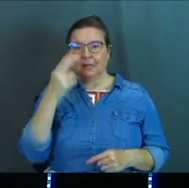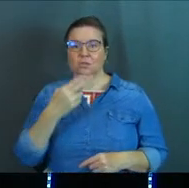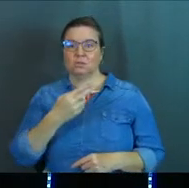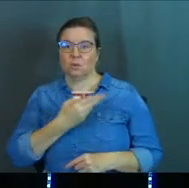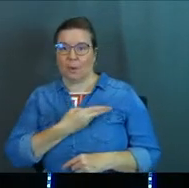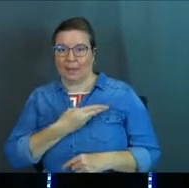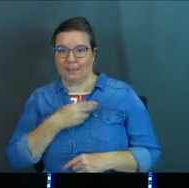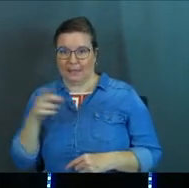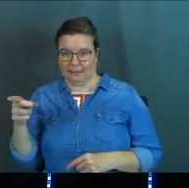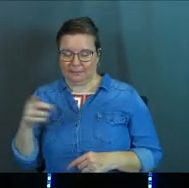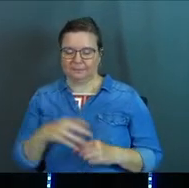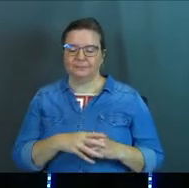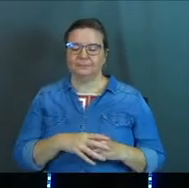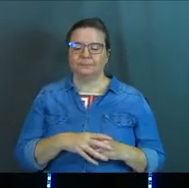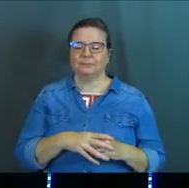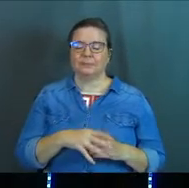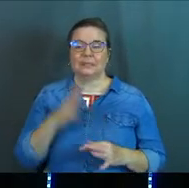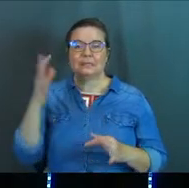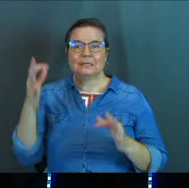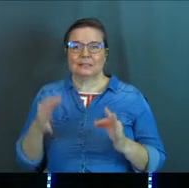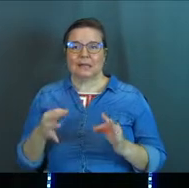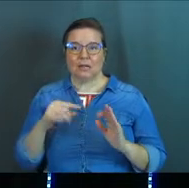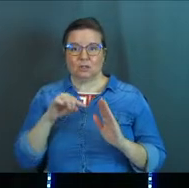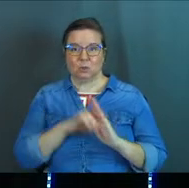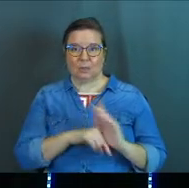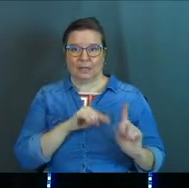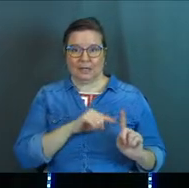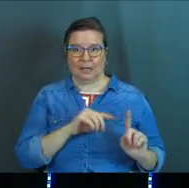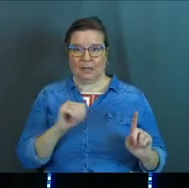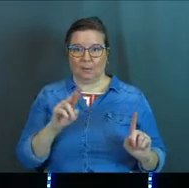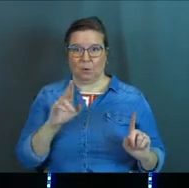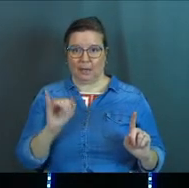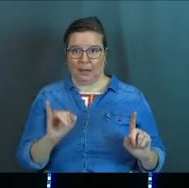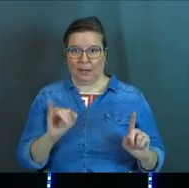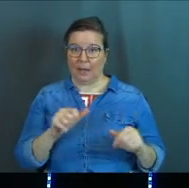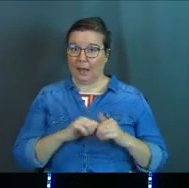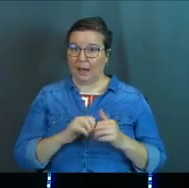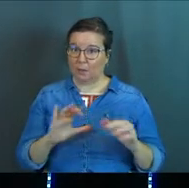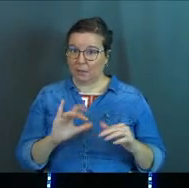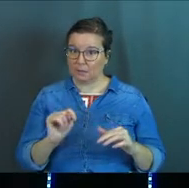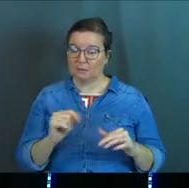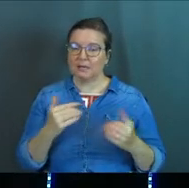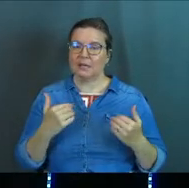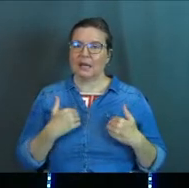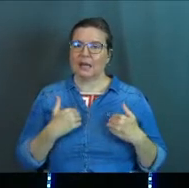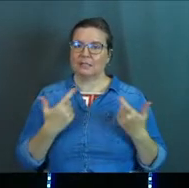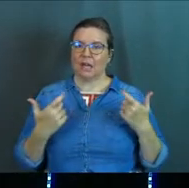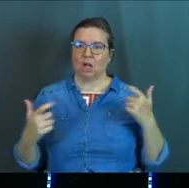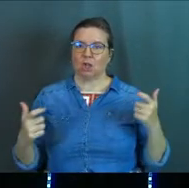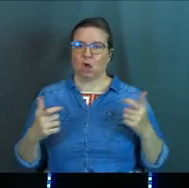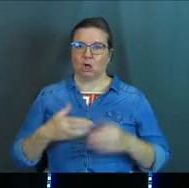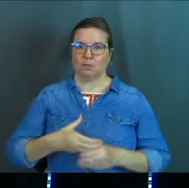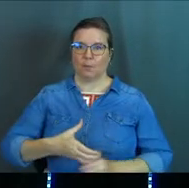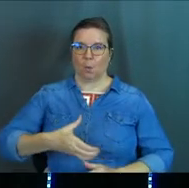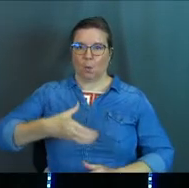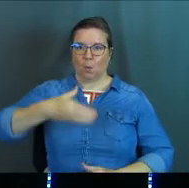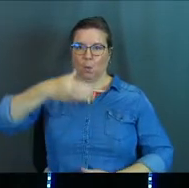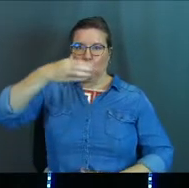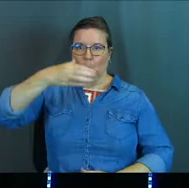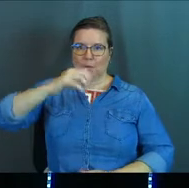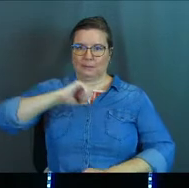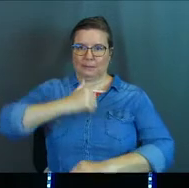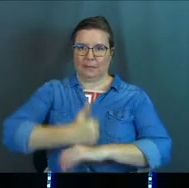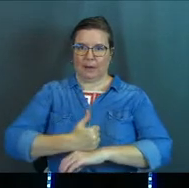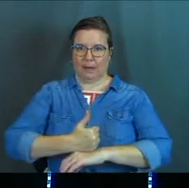this is the little part that you're going to see. Haman decides to kill Mordecai, and specifically the way he does is he has a large pole erected in